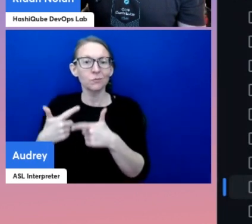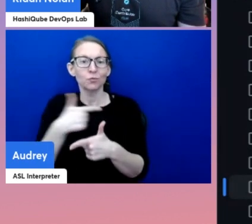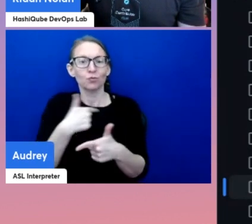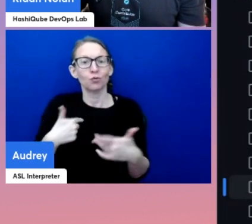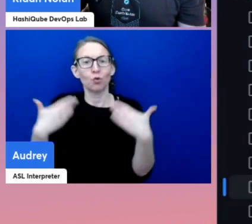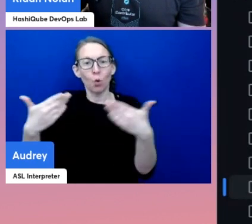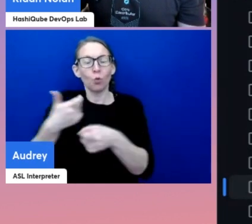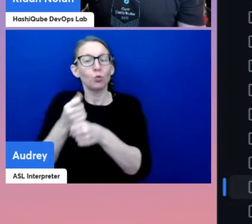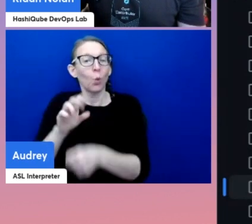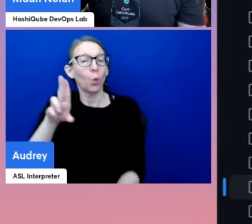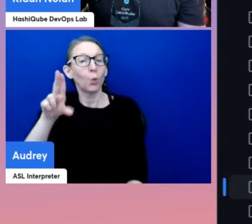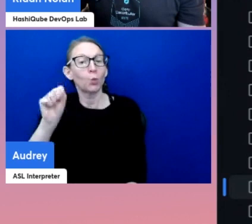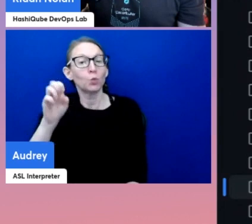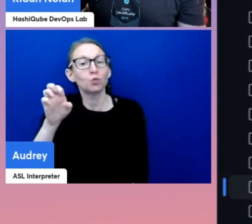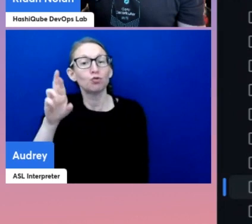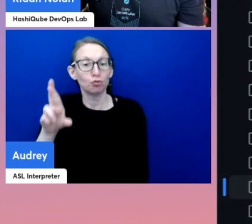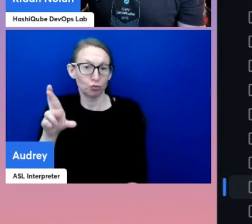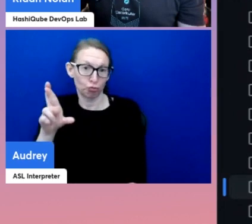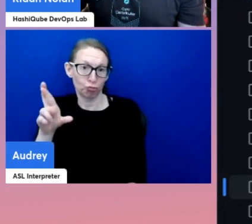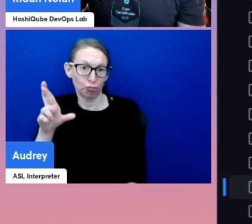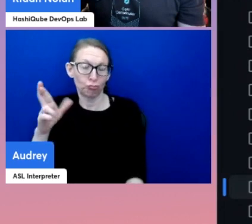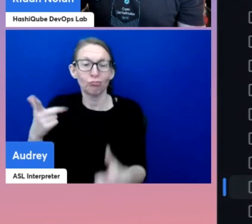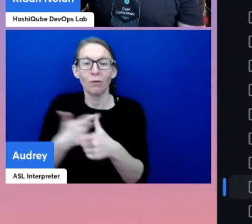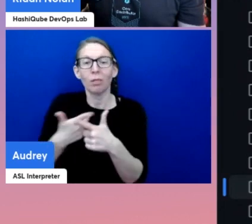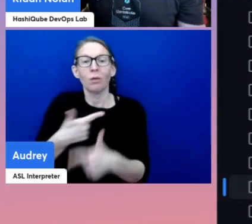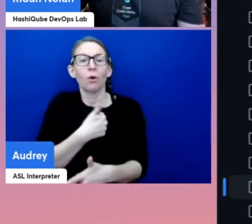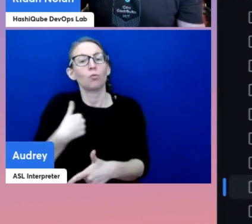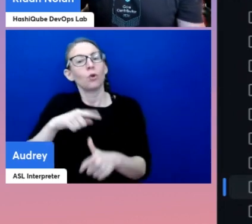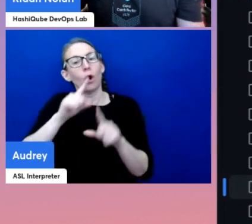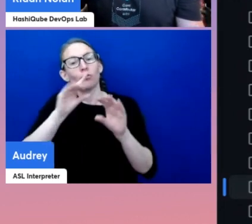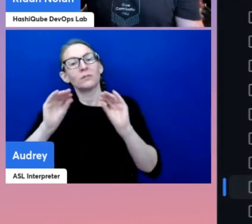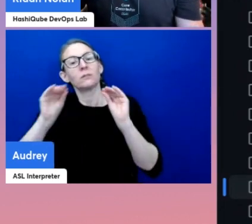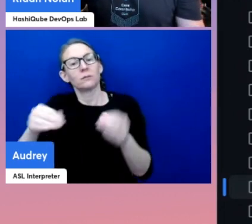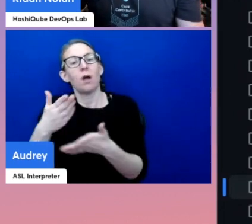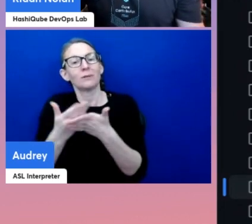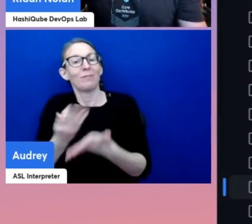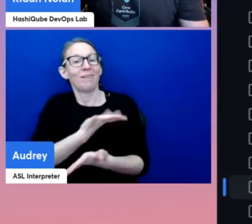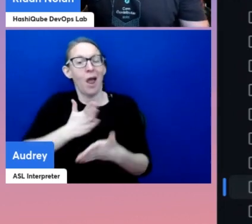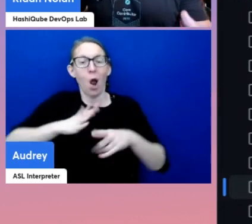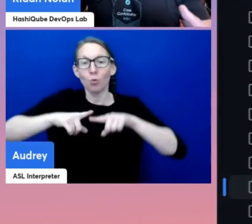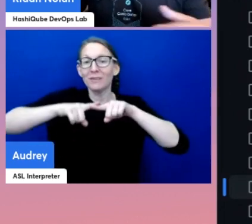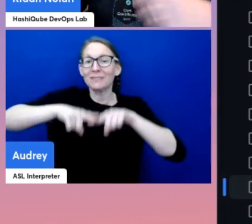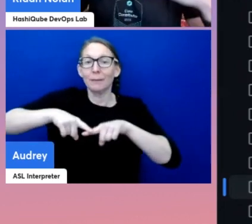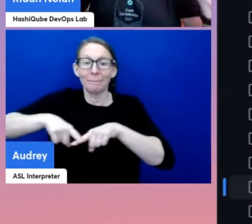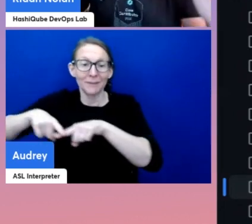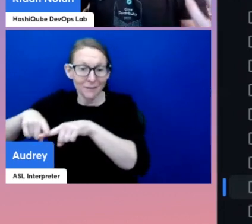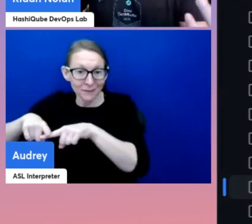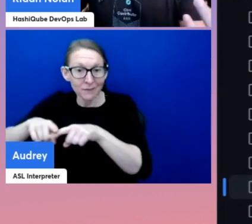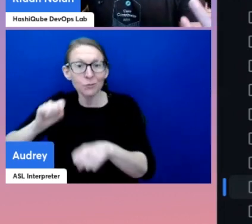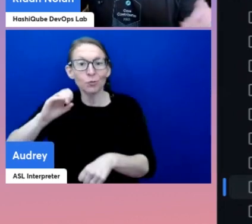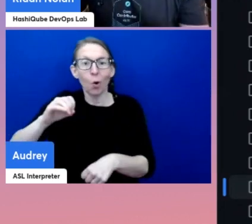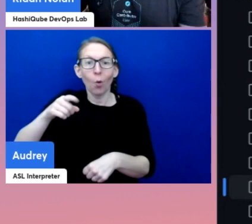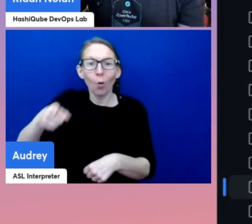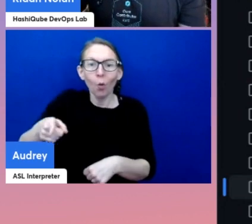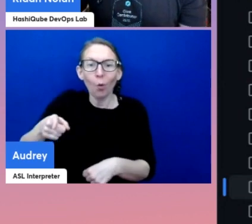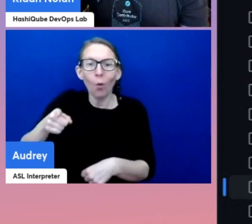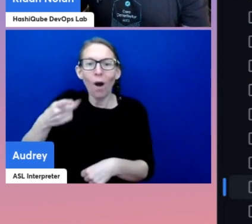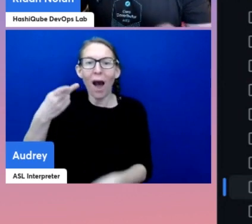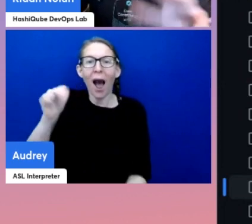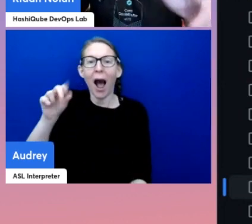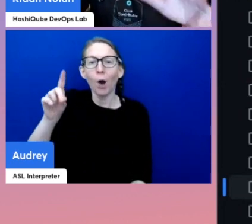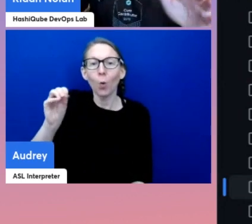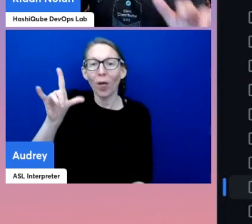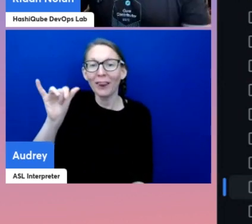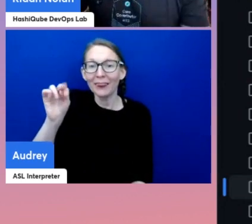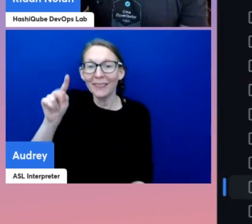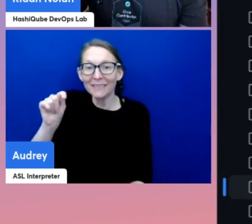a user. And we are installing some of our dependencies. So lint will check our Dockerfile, warn